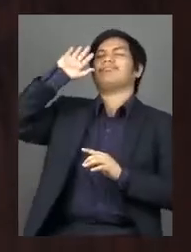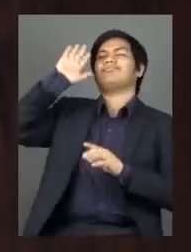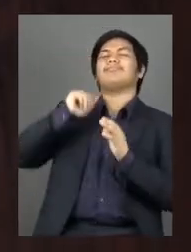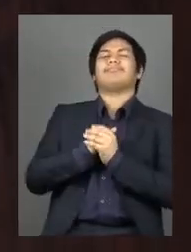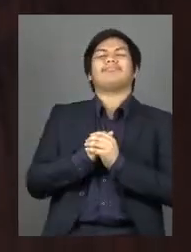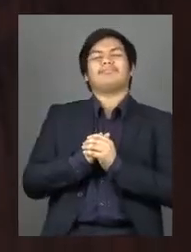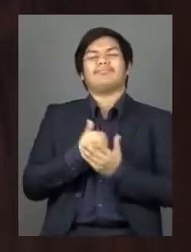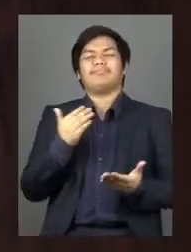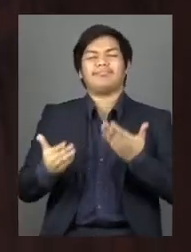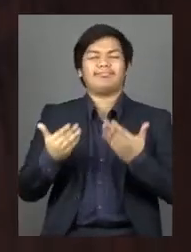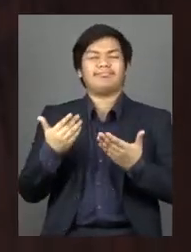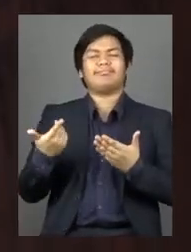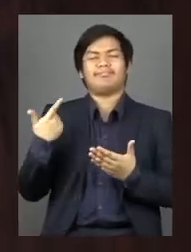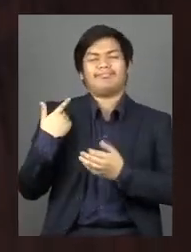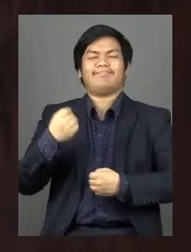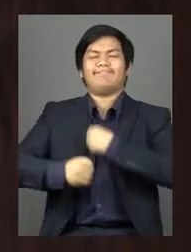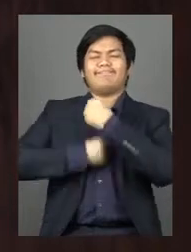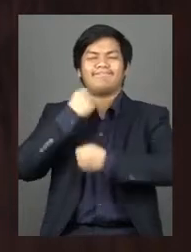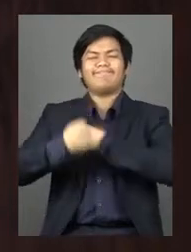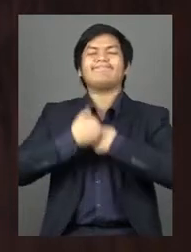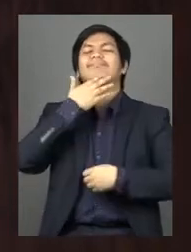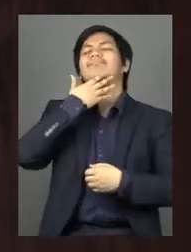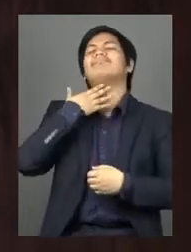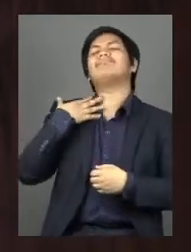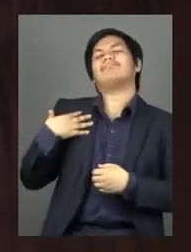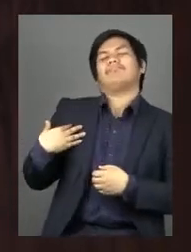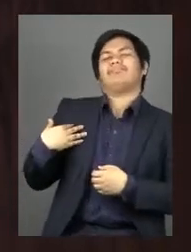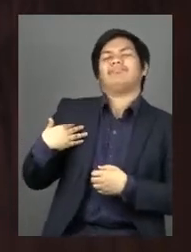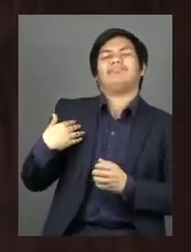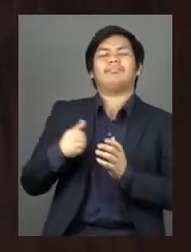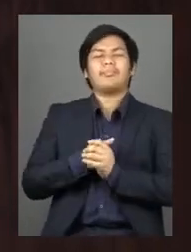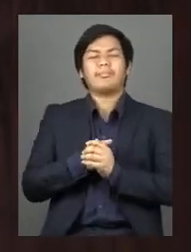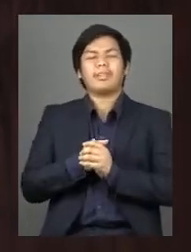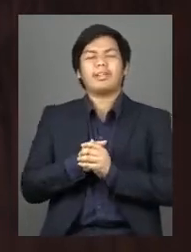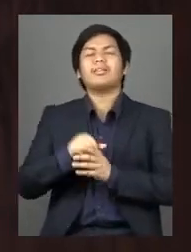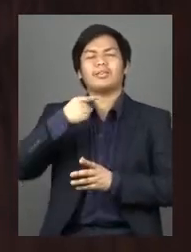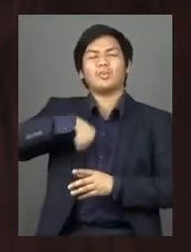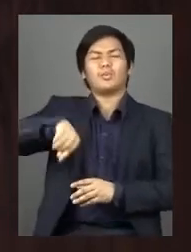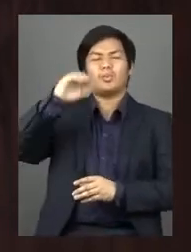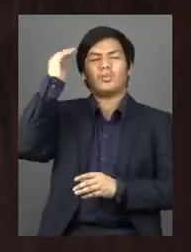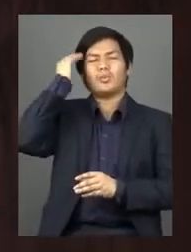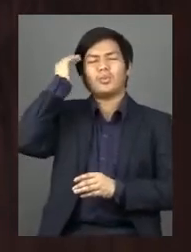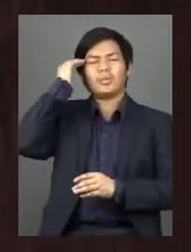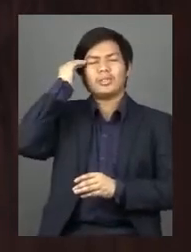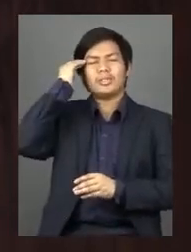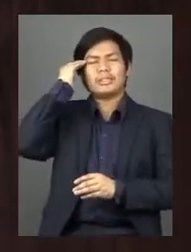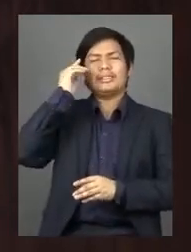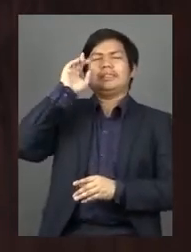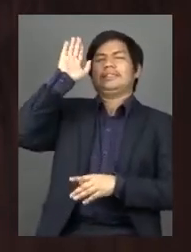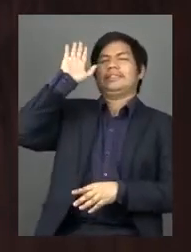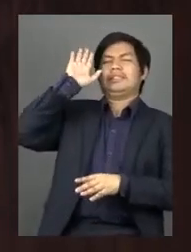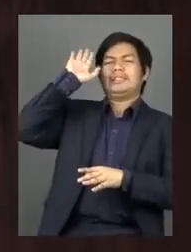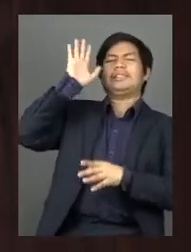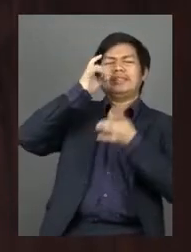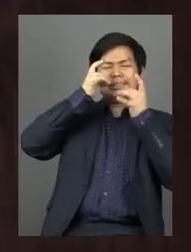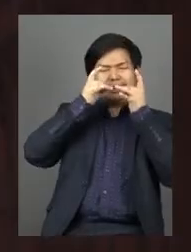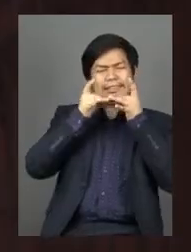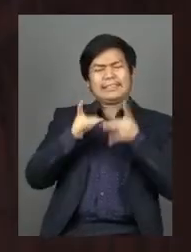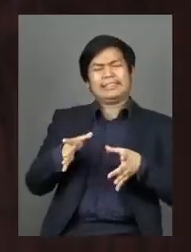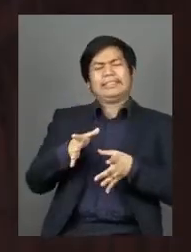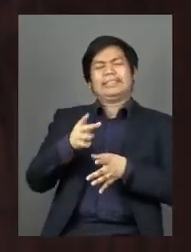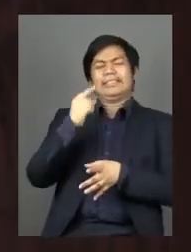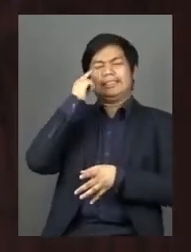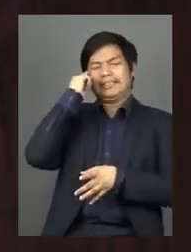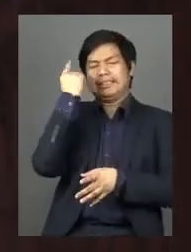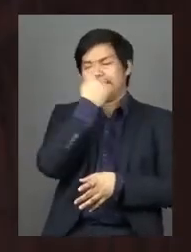Maybe some of us still struggle with lust. And we are aware that this is detestable before Your sight, O God,